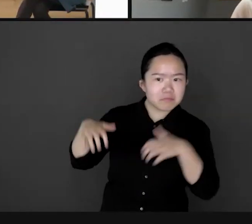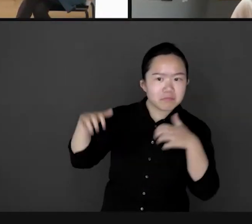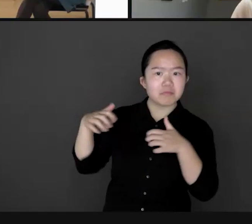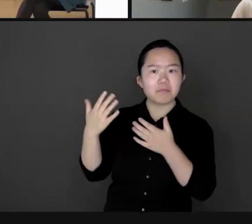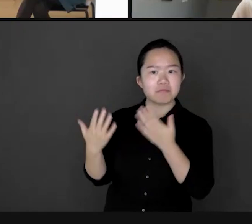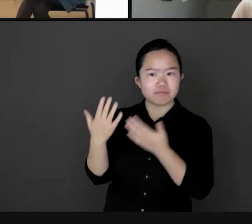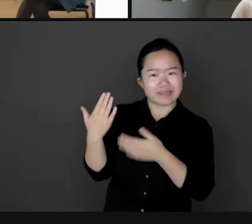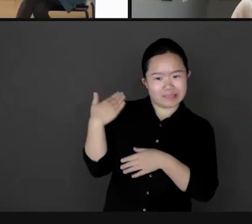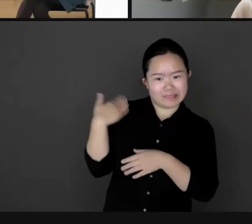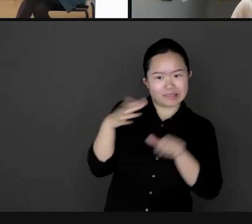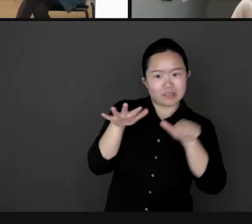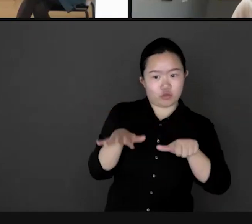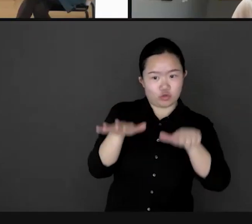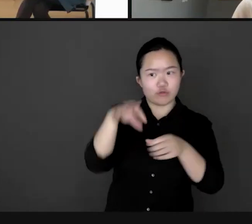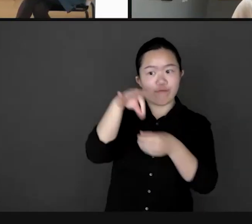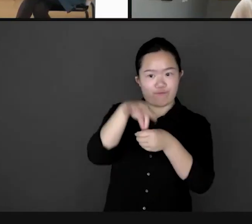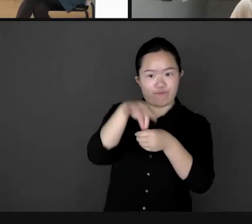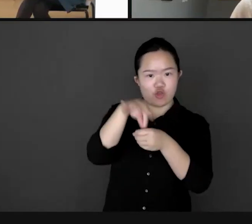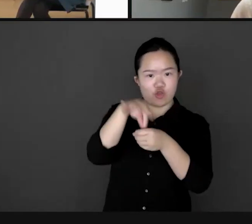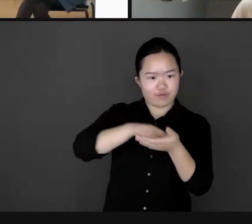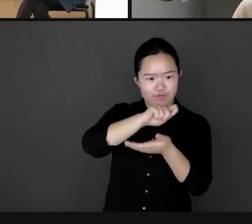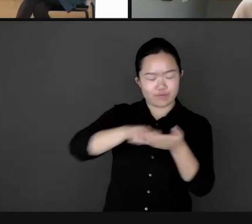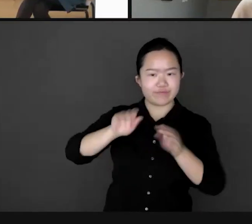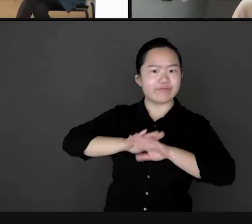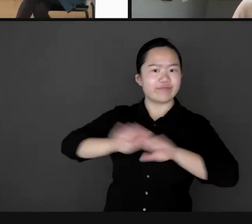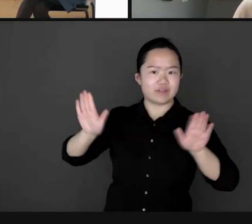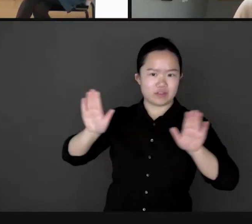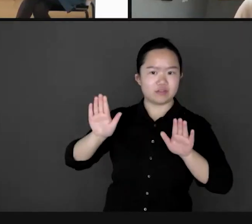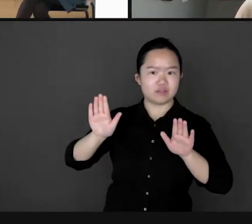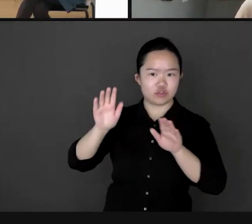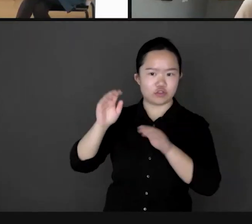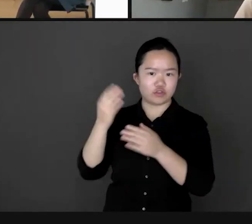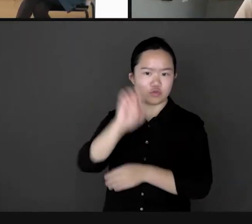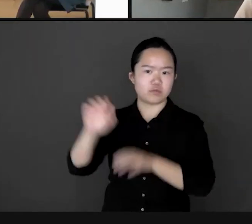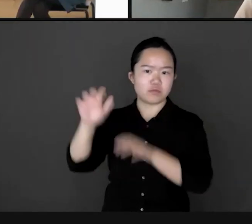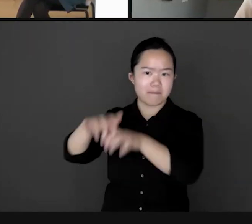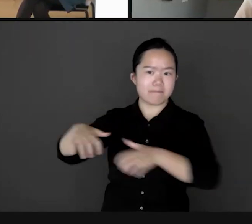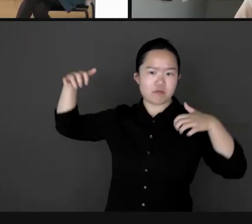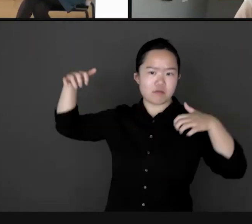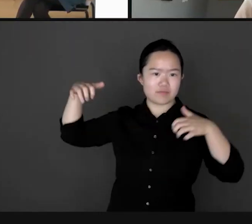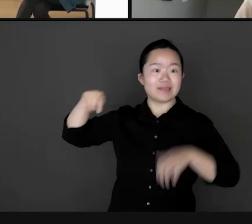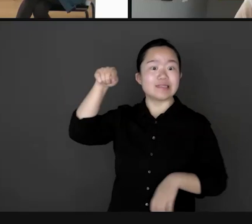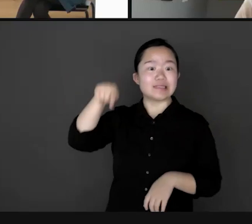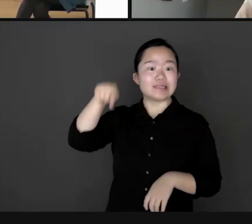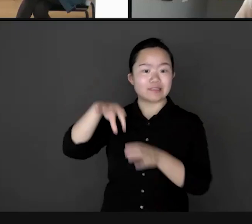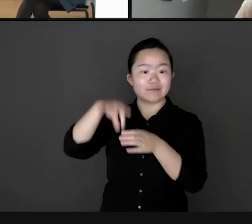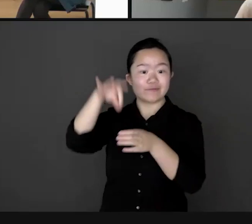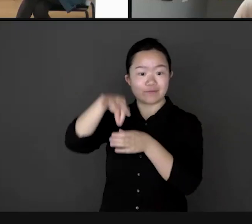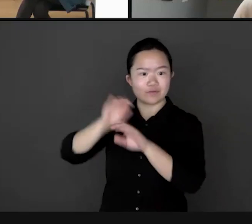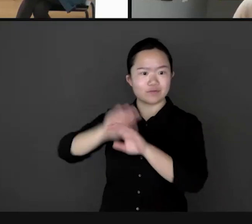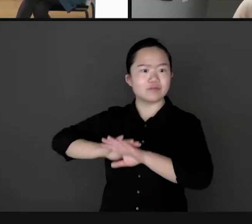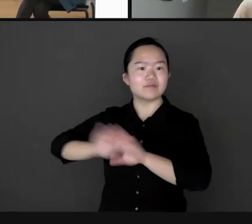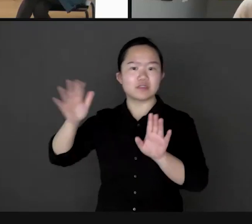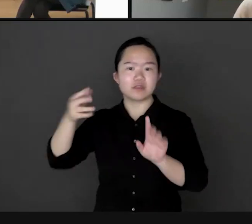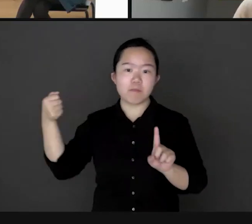week announced all of the new commissioners, which has a very big impact on what's possible and what's likely at the EU